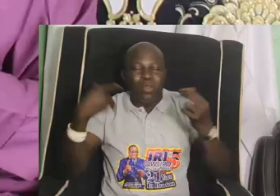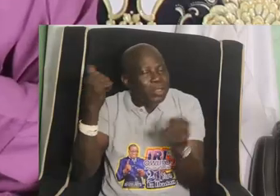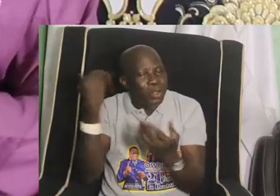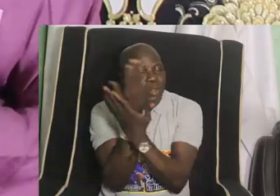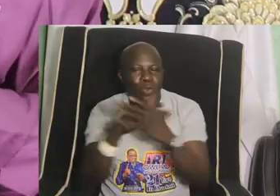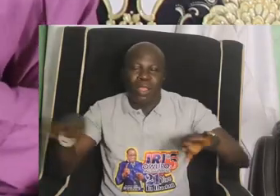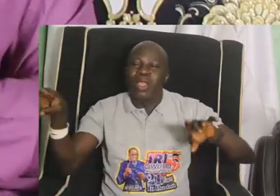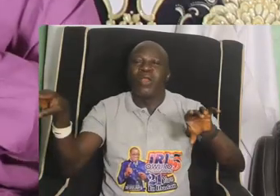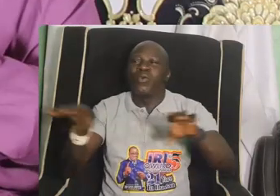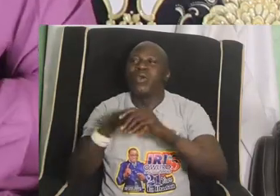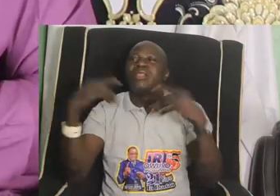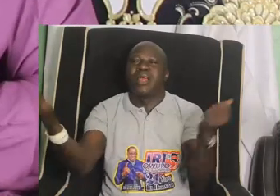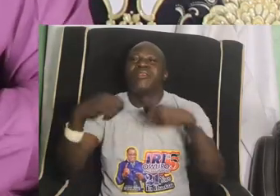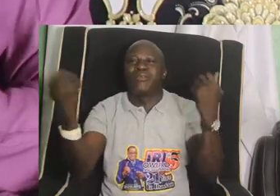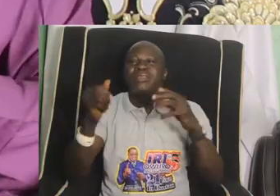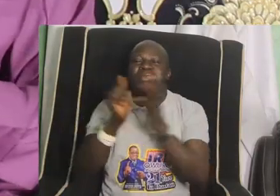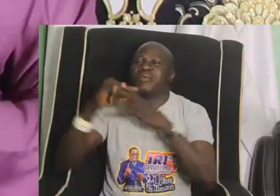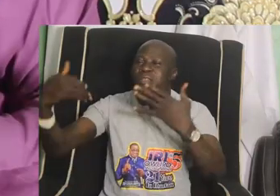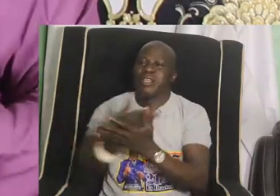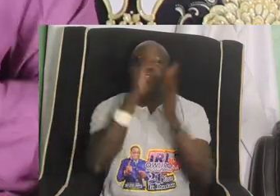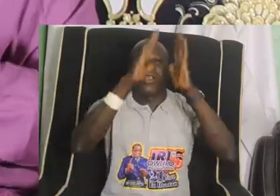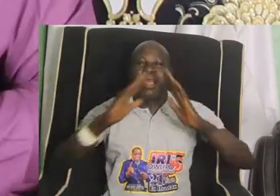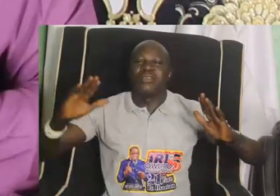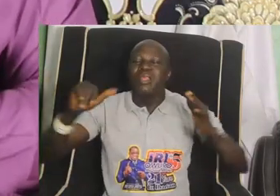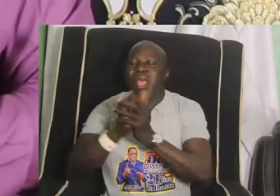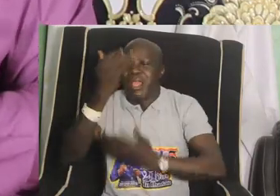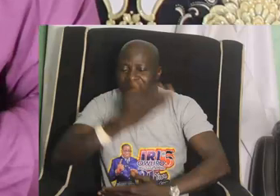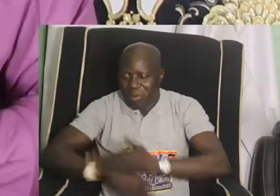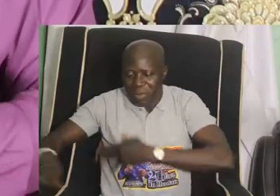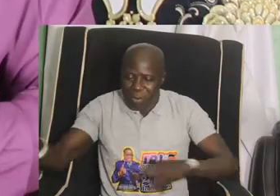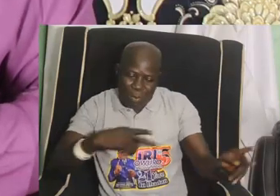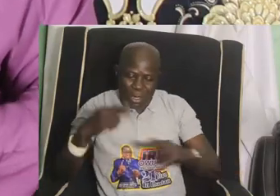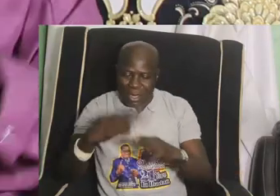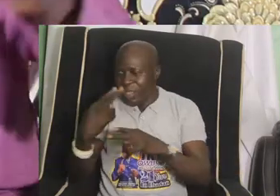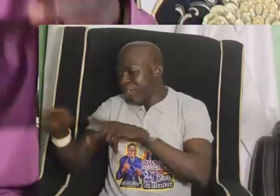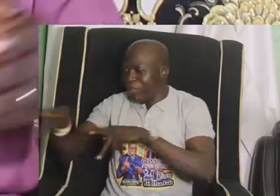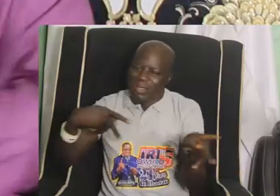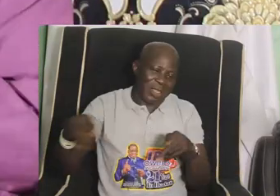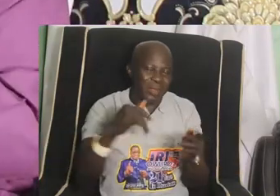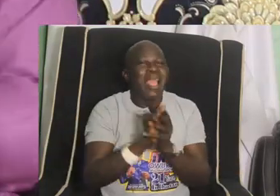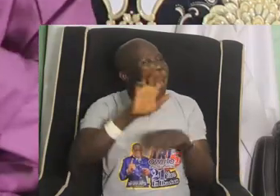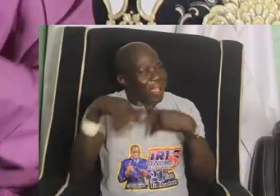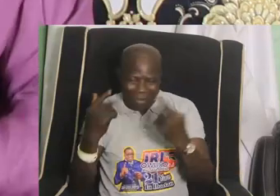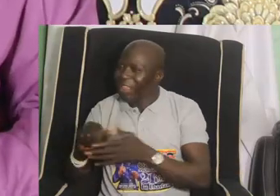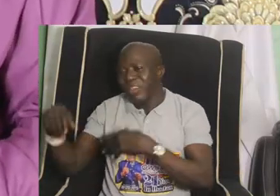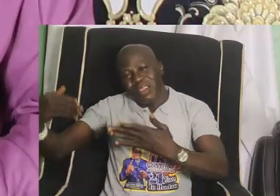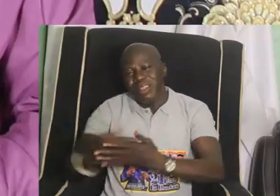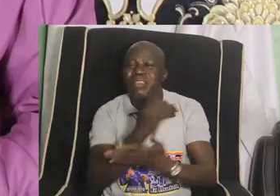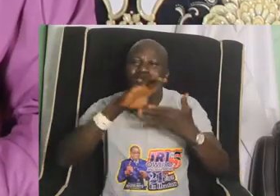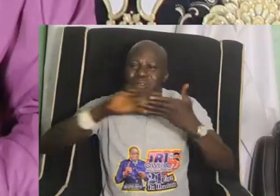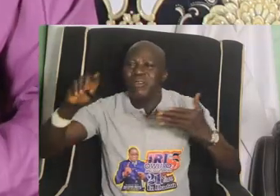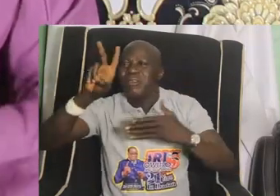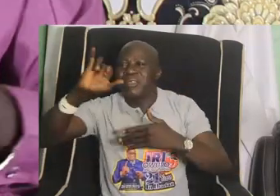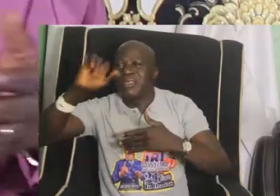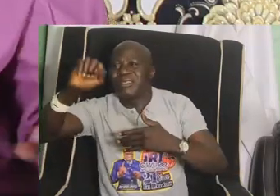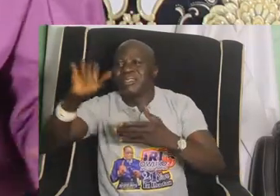Rejoicing for Igbeyawo. You are rejoicing for housewarming, for naming ceremony. You are your visa to one. I pray for the visa